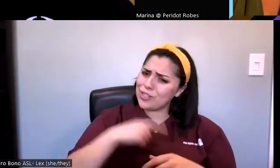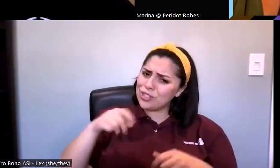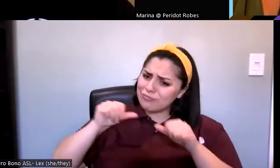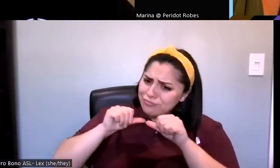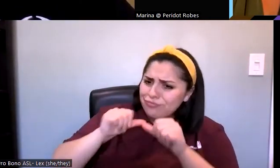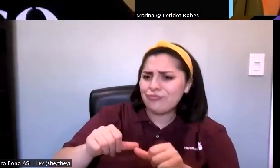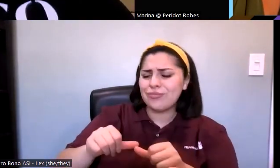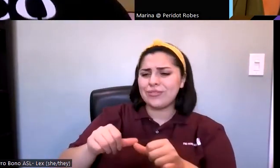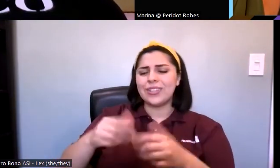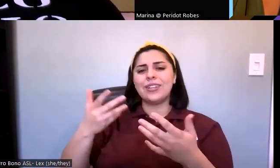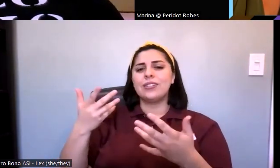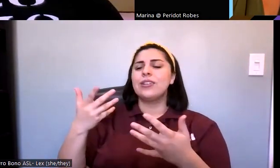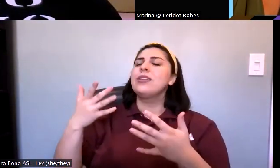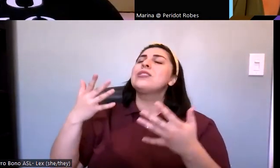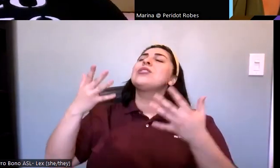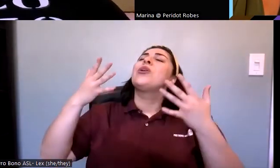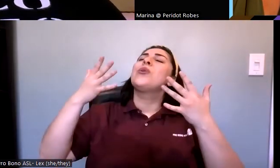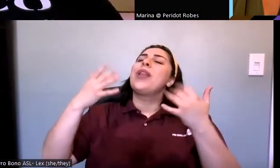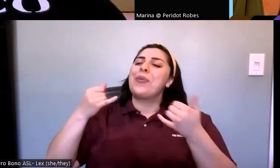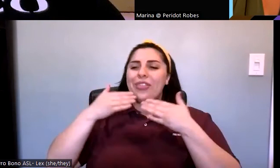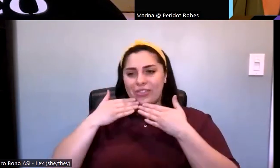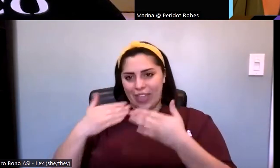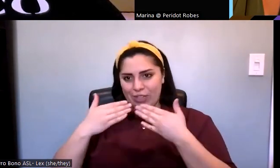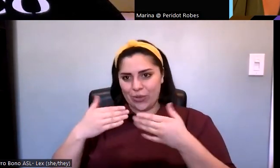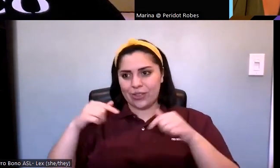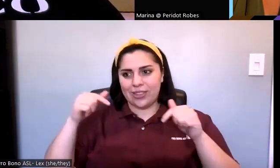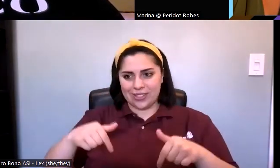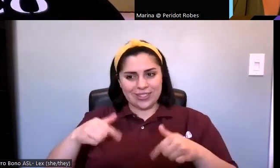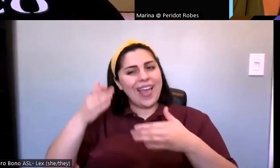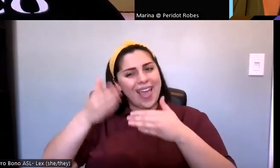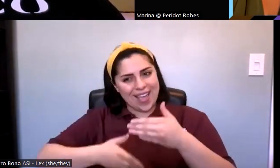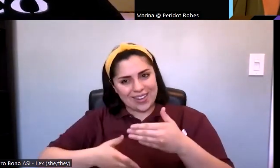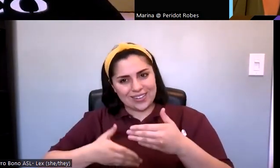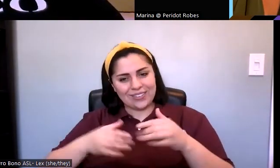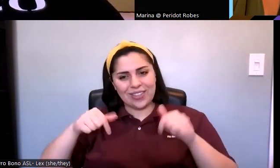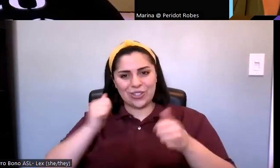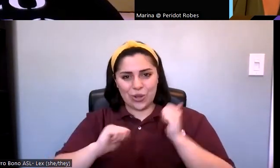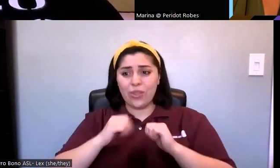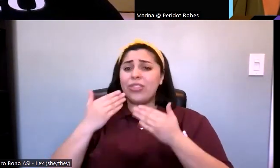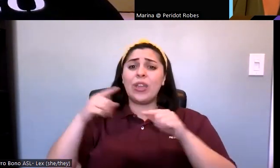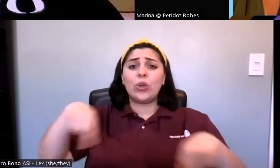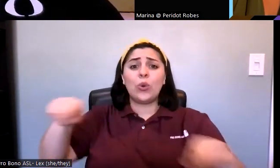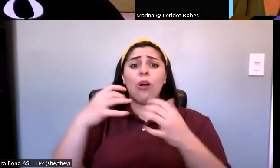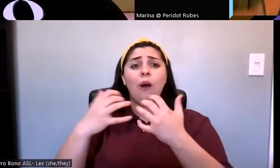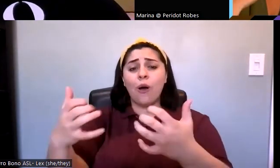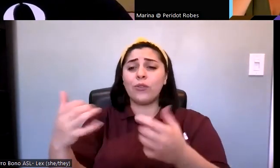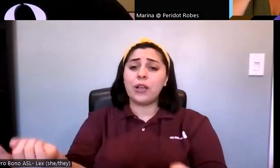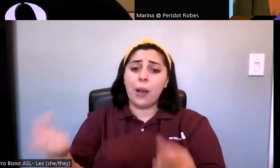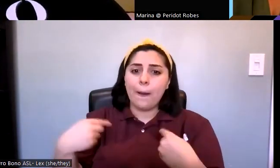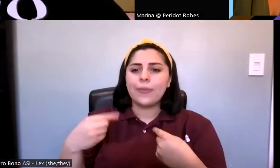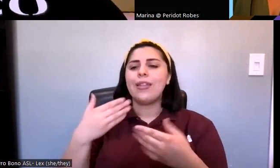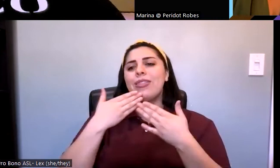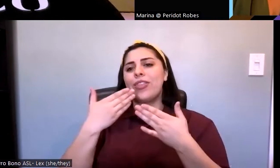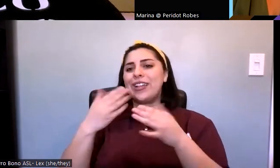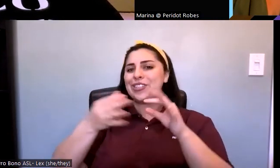said, thank you. And this marks the end of this episode. Thanks to everyone who came. Thanks to Pro Bono